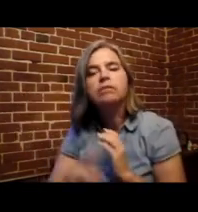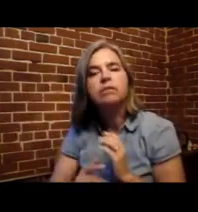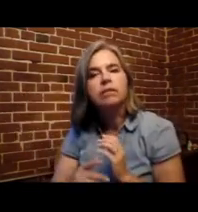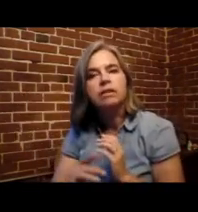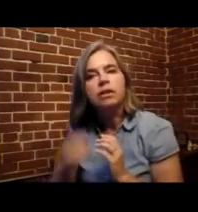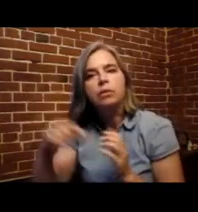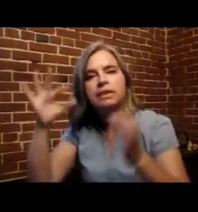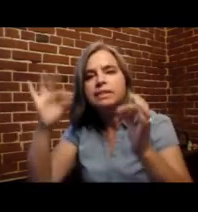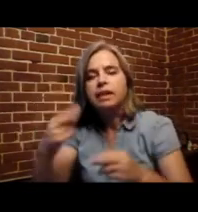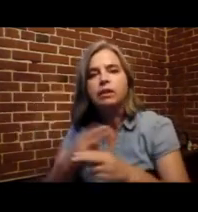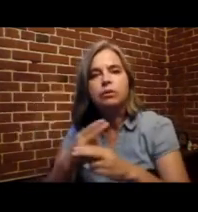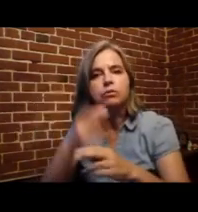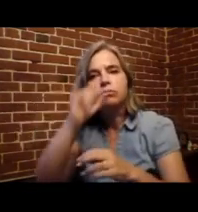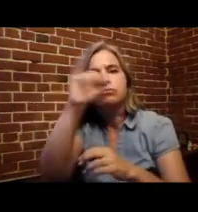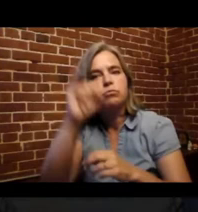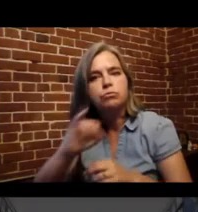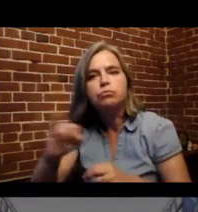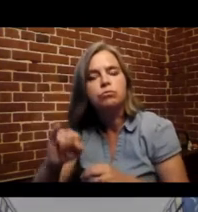up using the technique that we used.